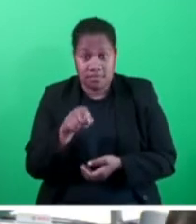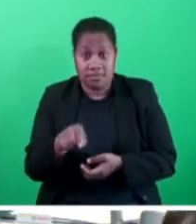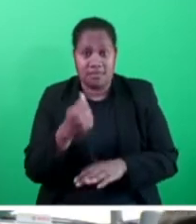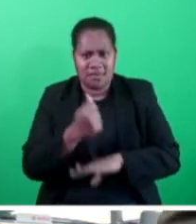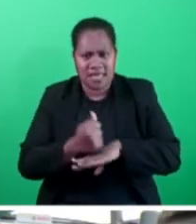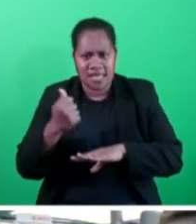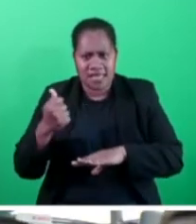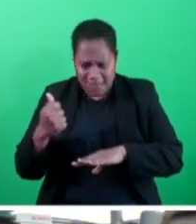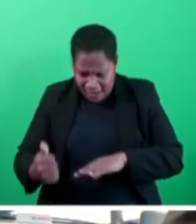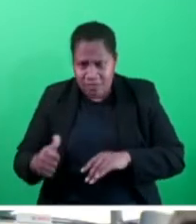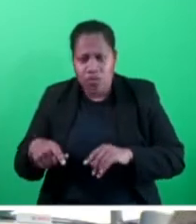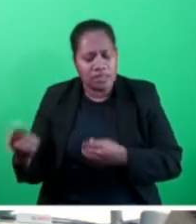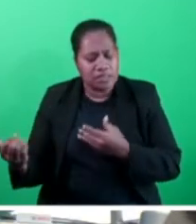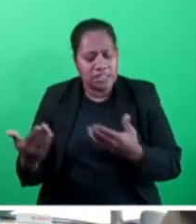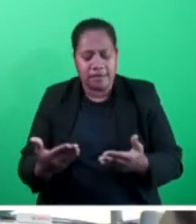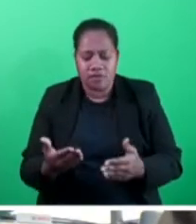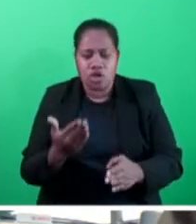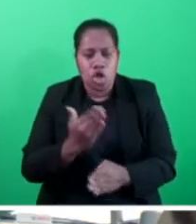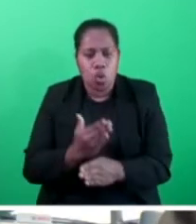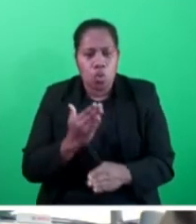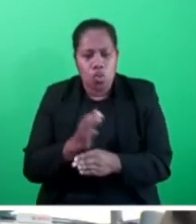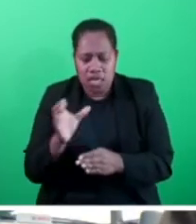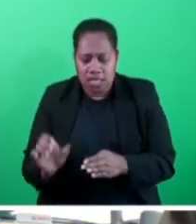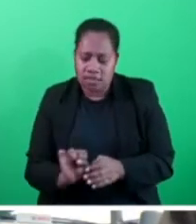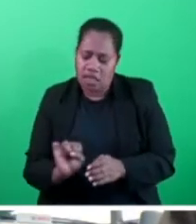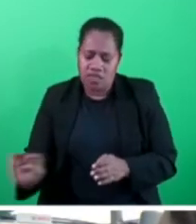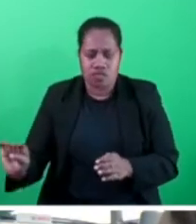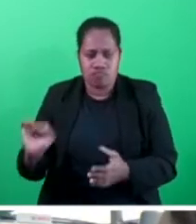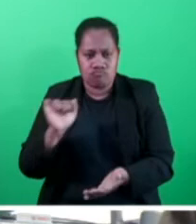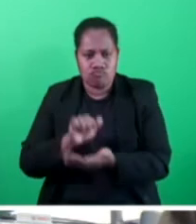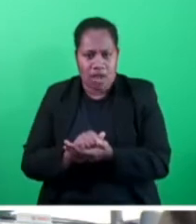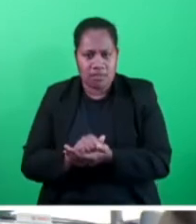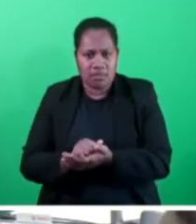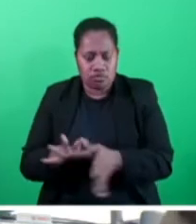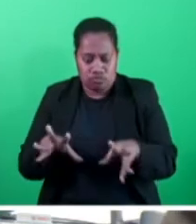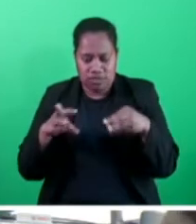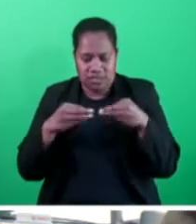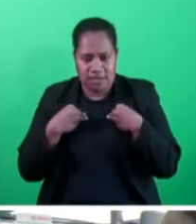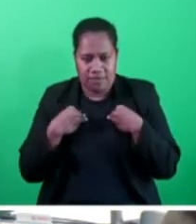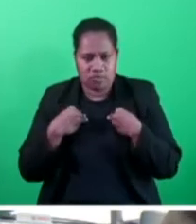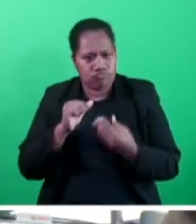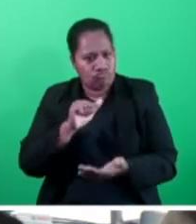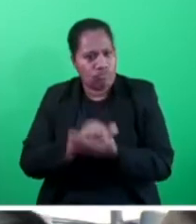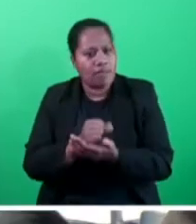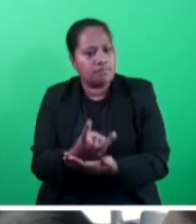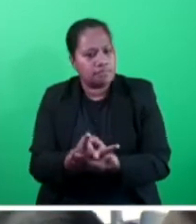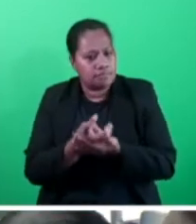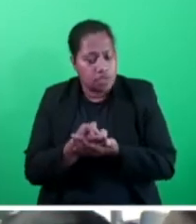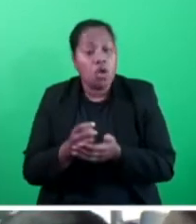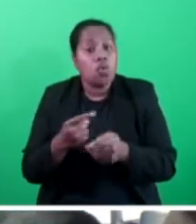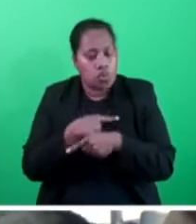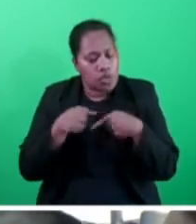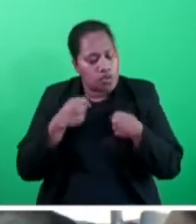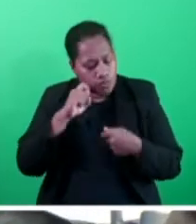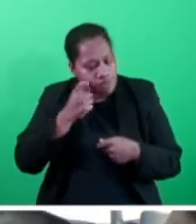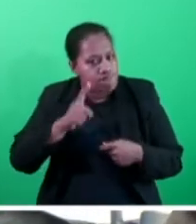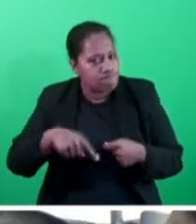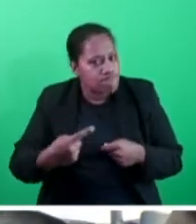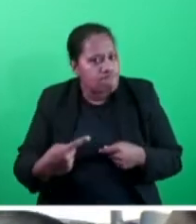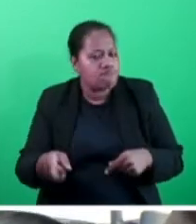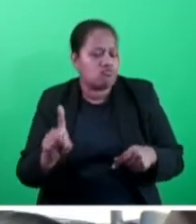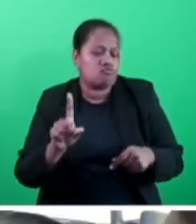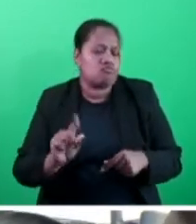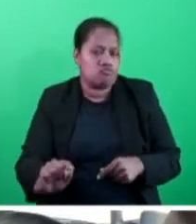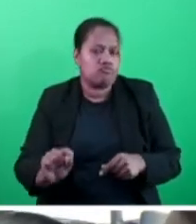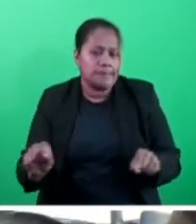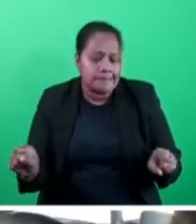their rights in getting just and fair wages. And Mr. Speaker said, we will continue to do so in a just and systematic